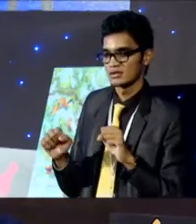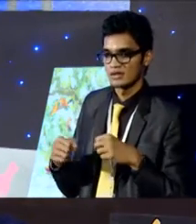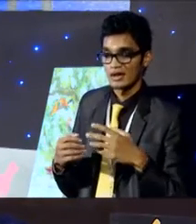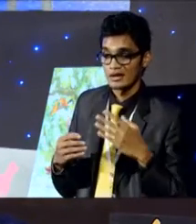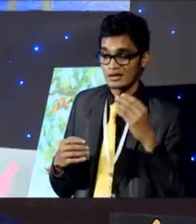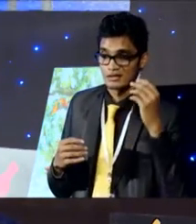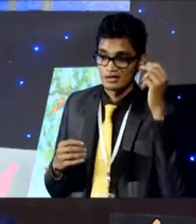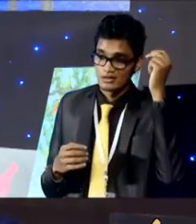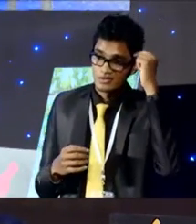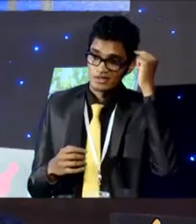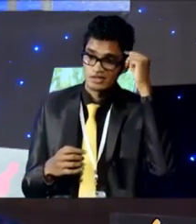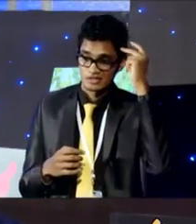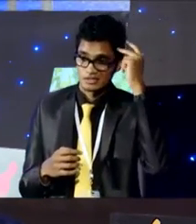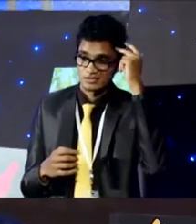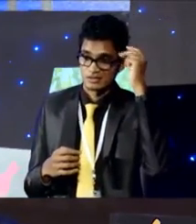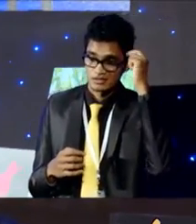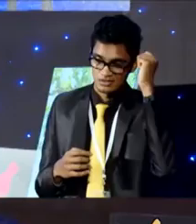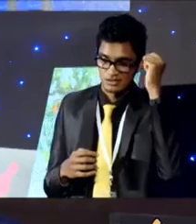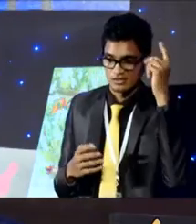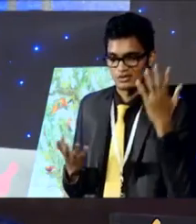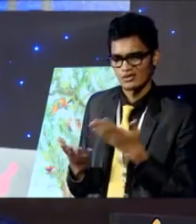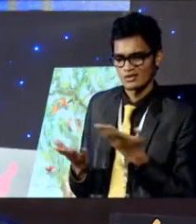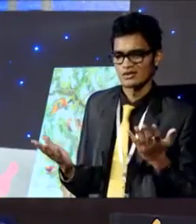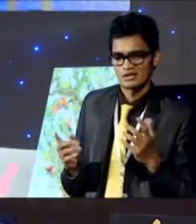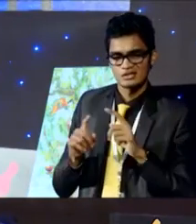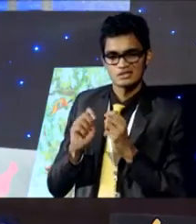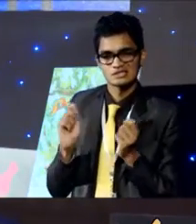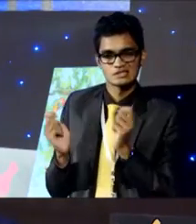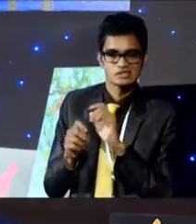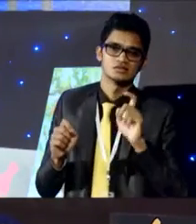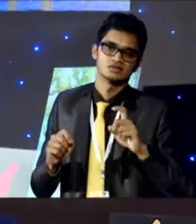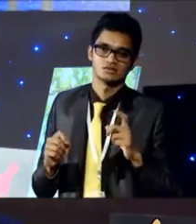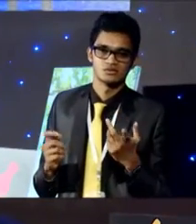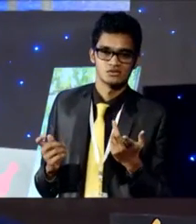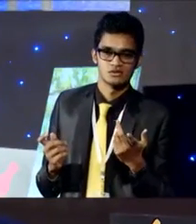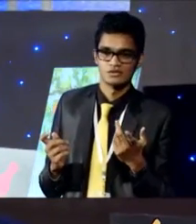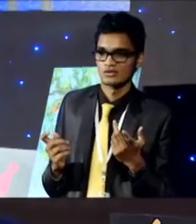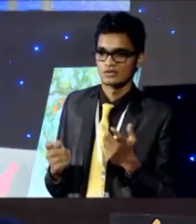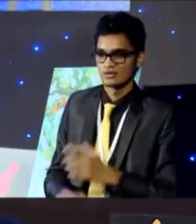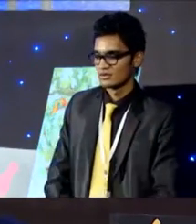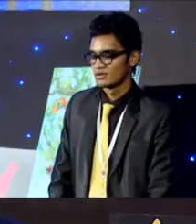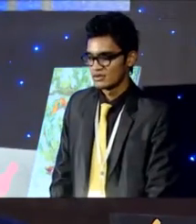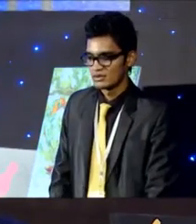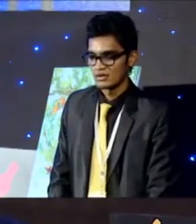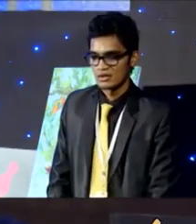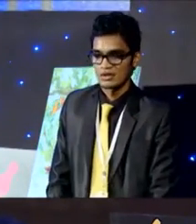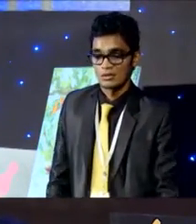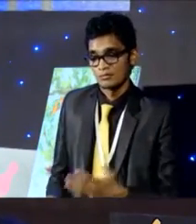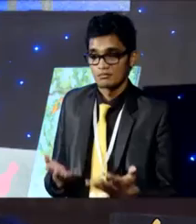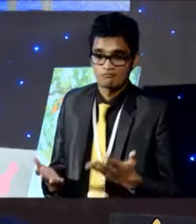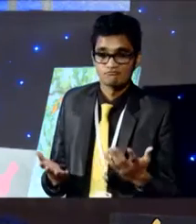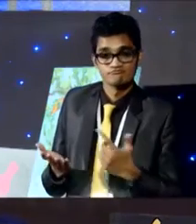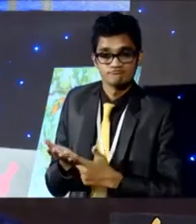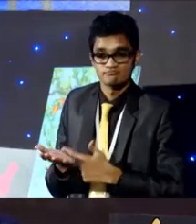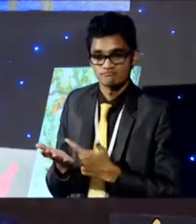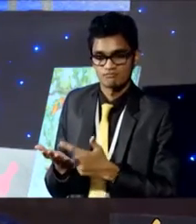change, which is bigger than anything, in my opinion. So I think this kind of forums, sessions, and more talking about these things,